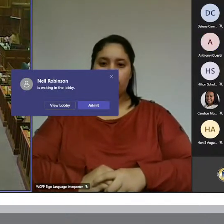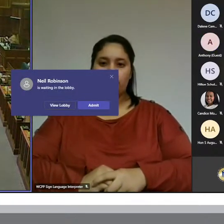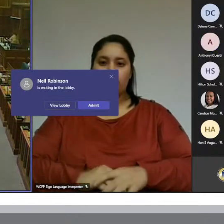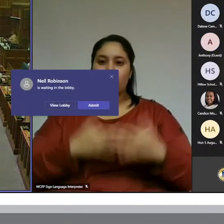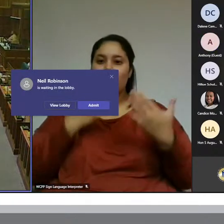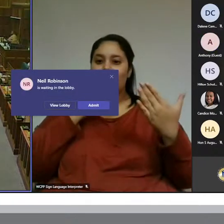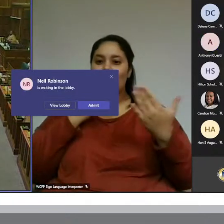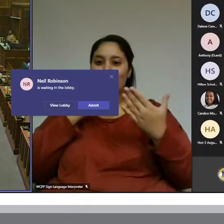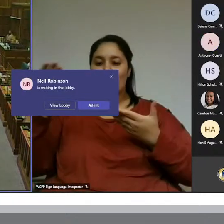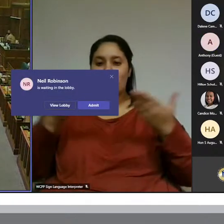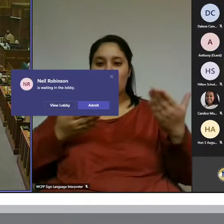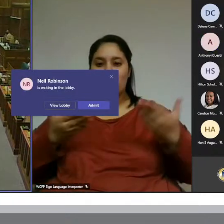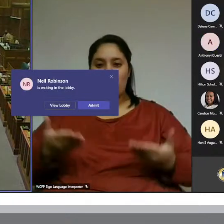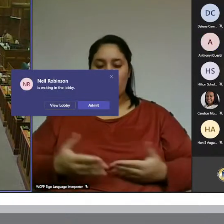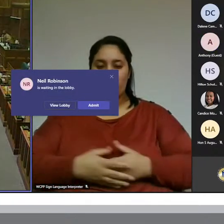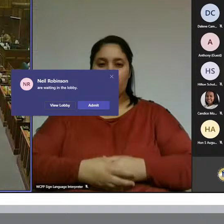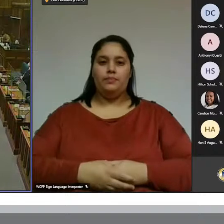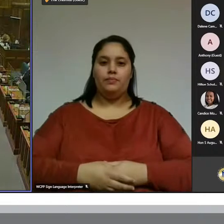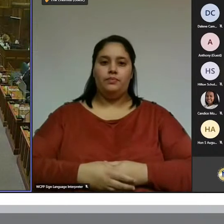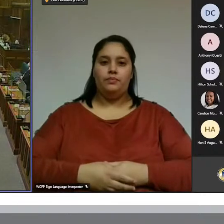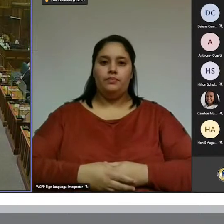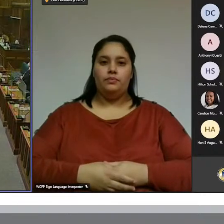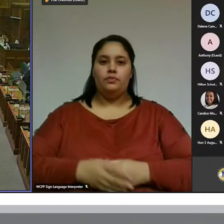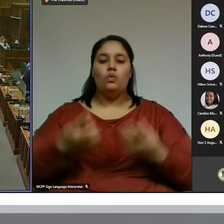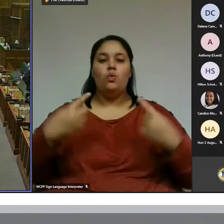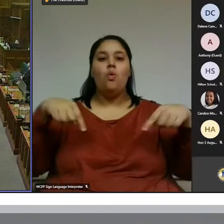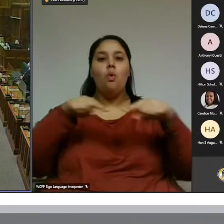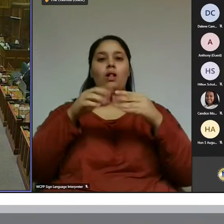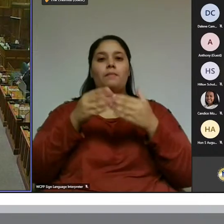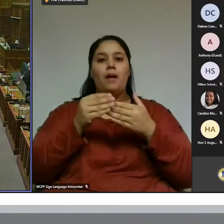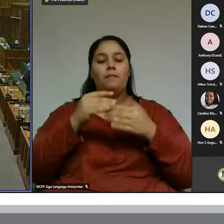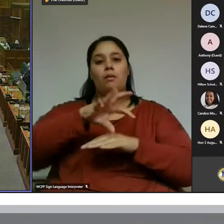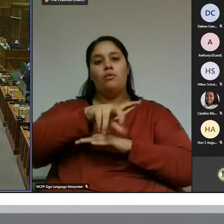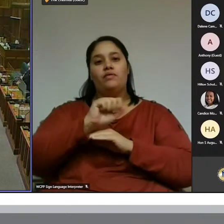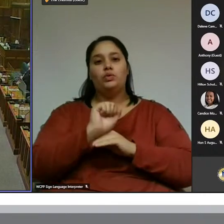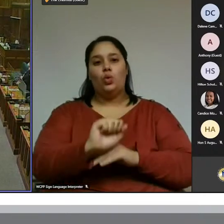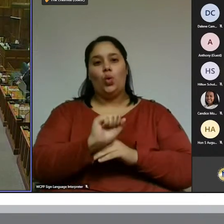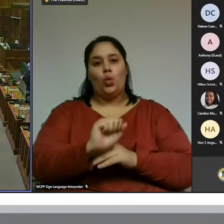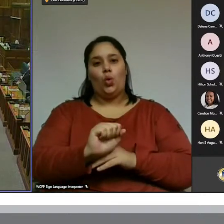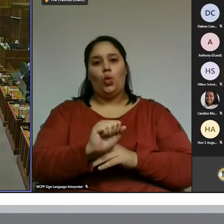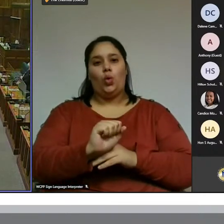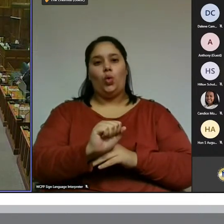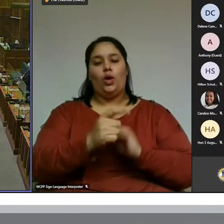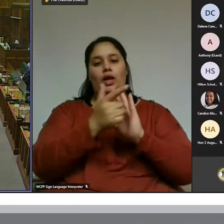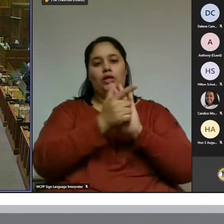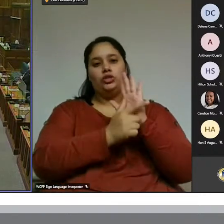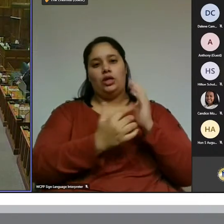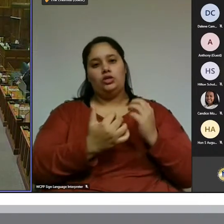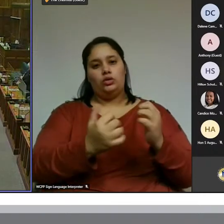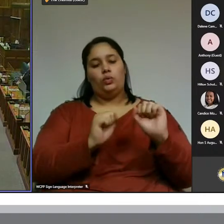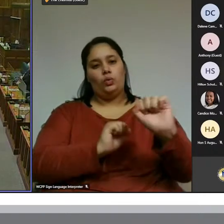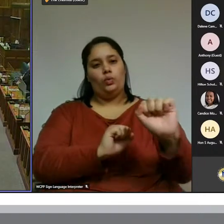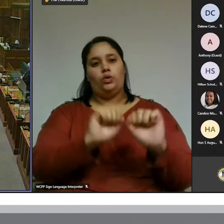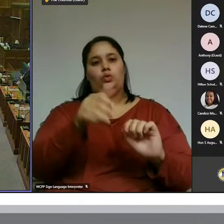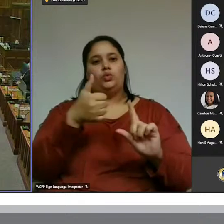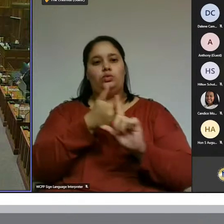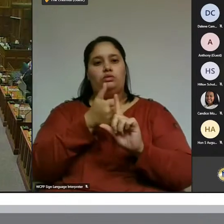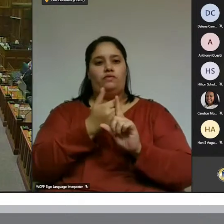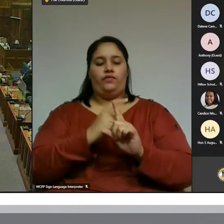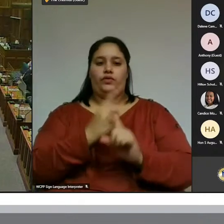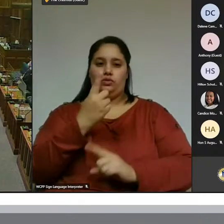Thank you, welcome. All the members of the provincial legislature first. Yes, thank